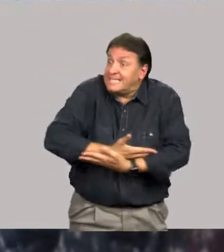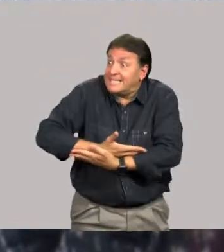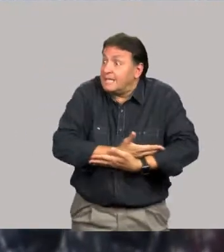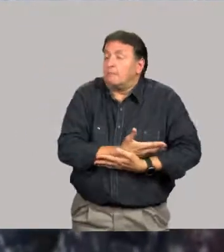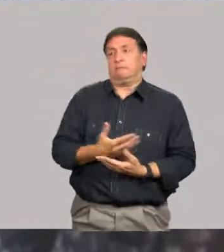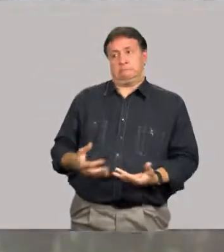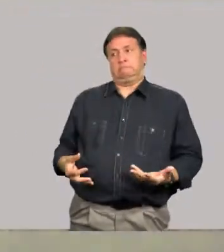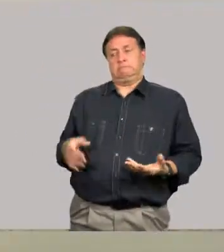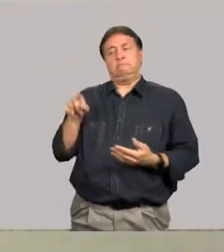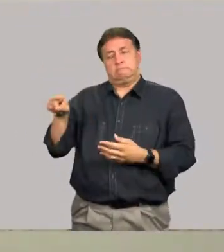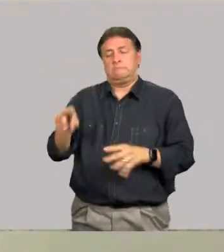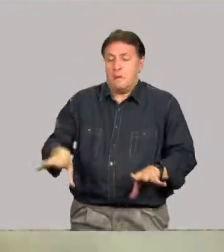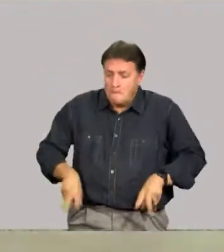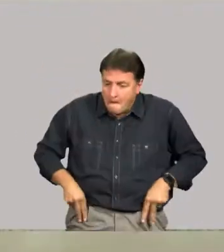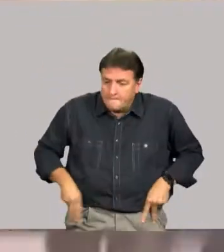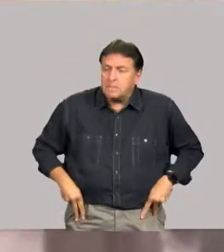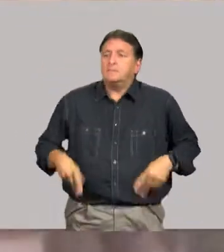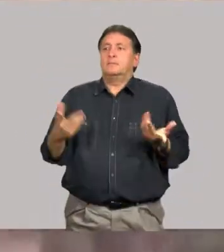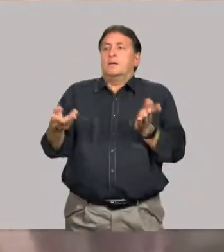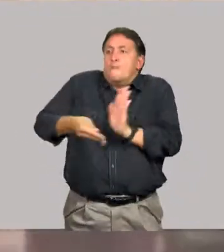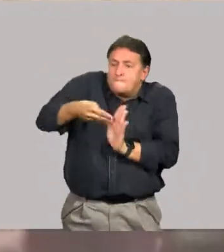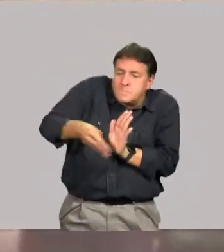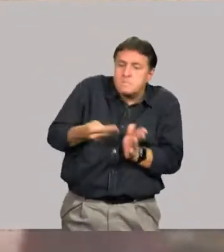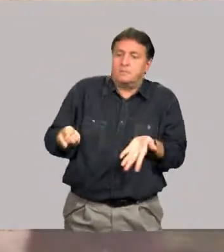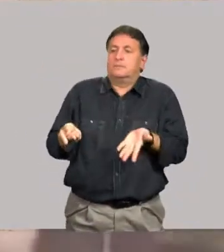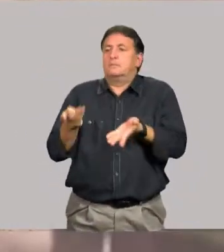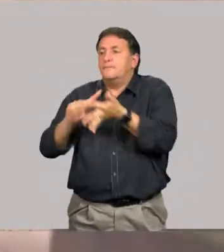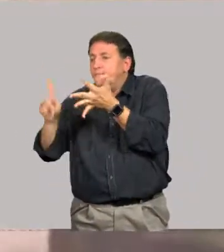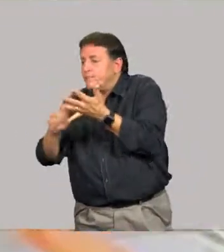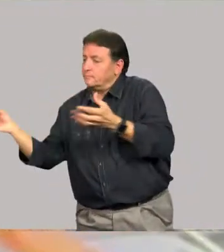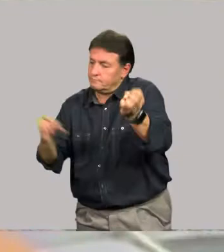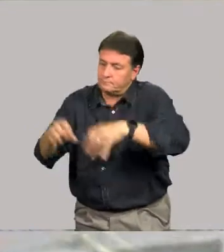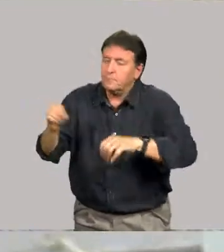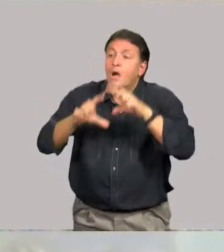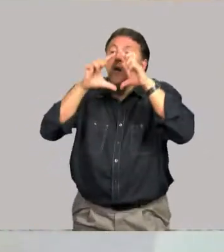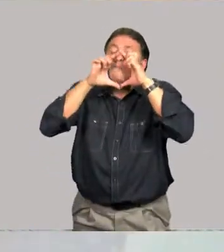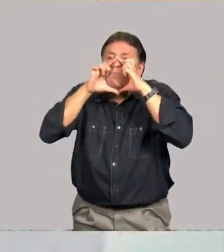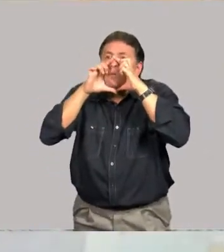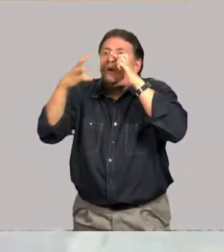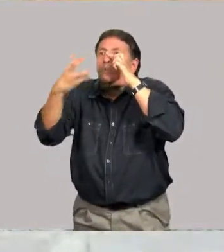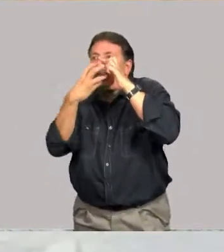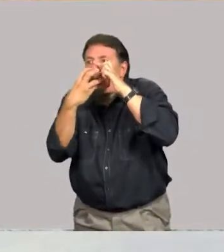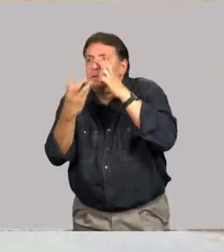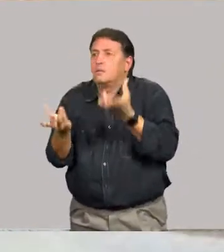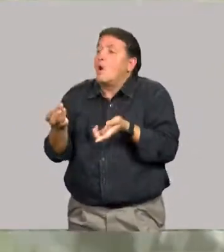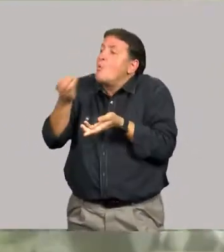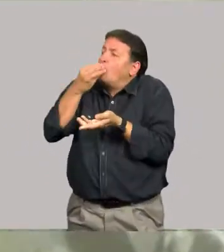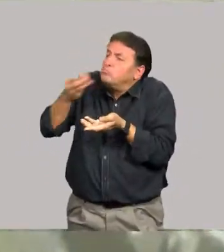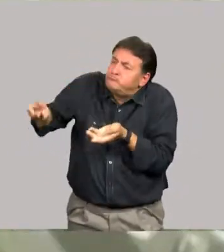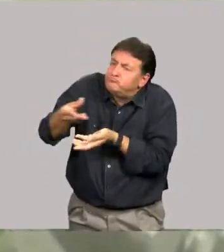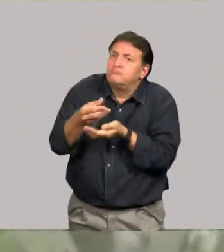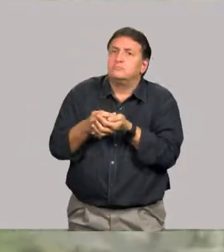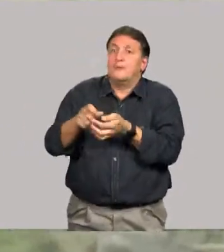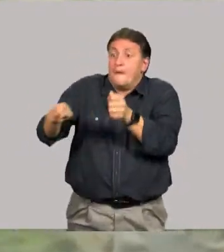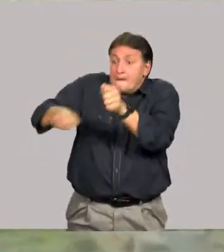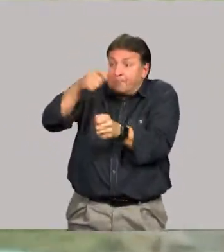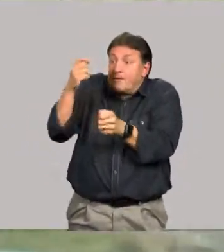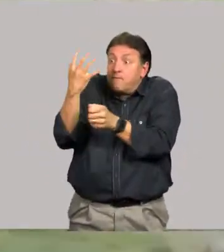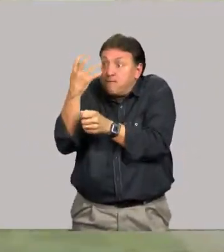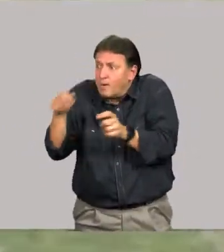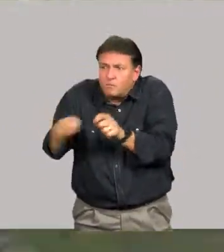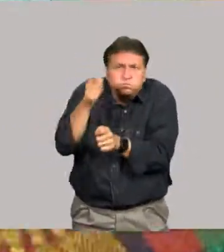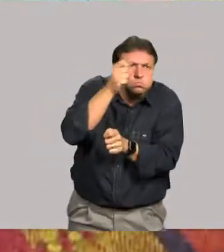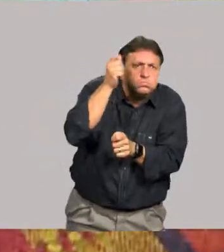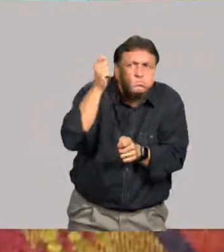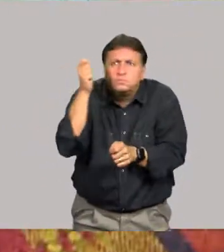during a disaster. Emergency responders are trained to listen for a whistle, and the sound travels further than